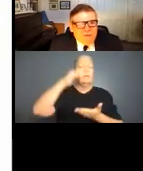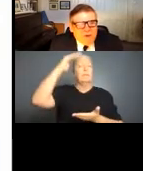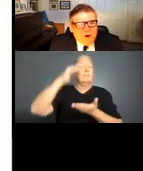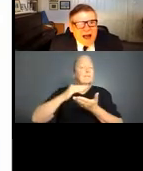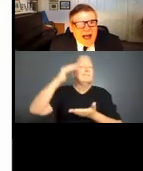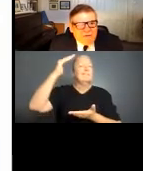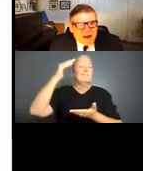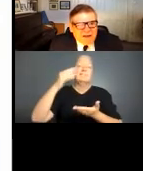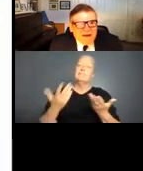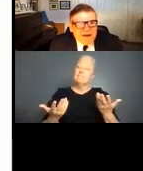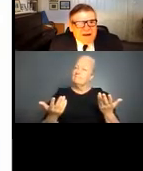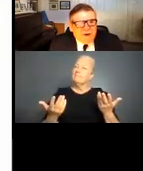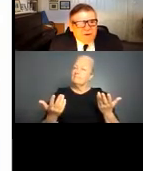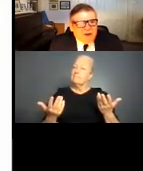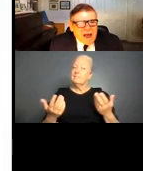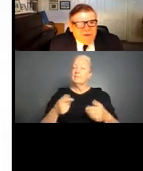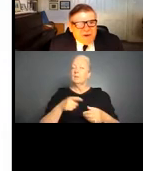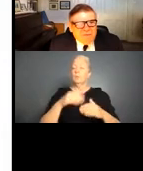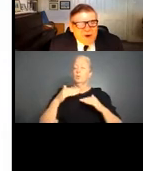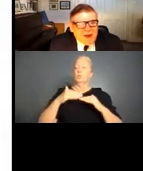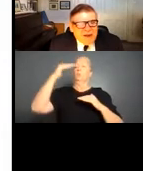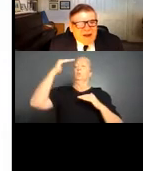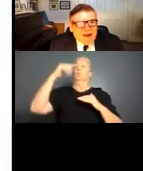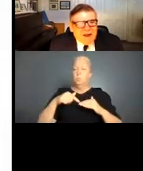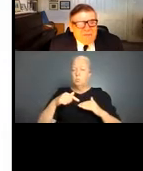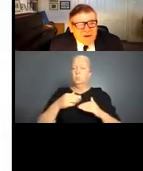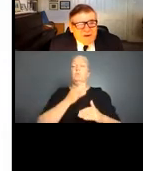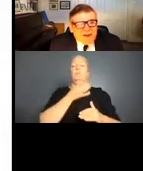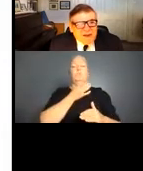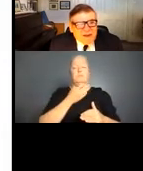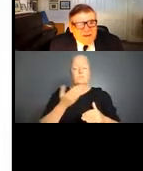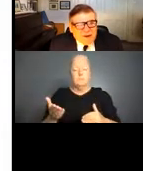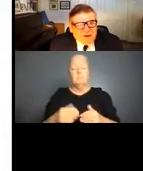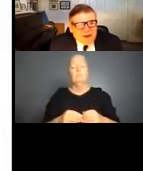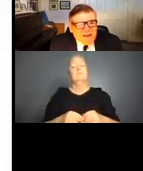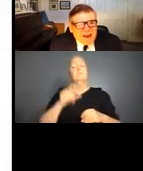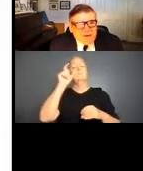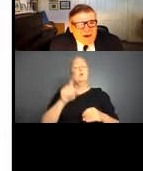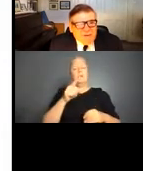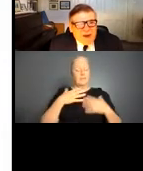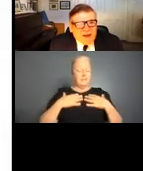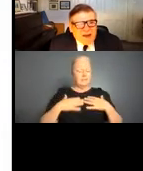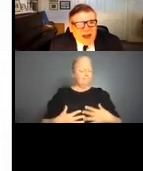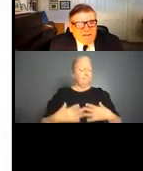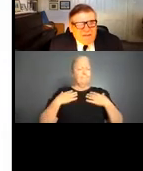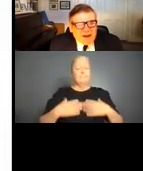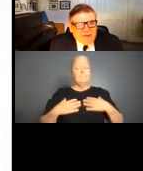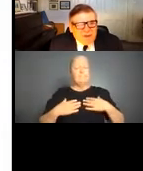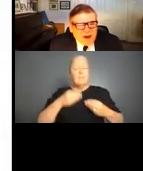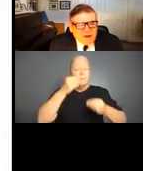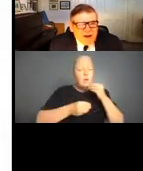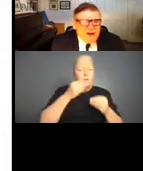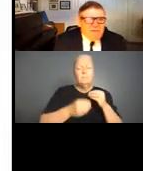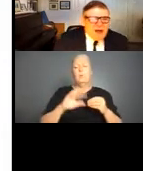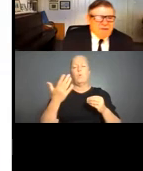were more at risk, but also anyone with immune system difficulties, anyone with a lung function.